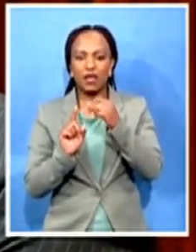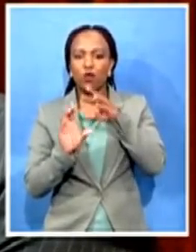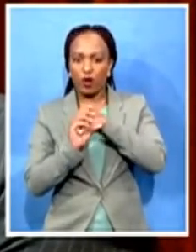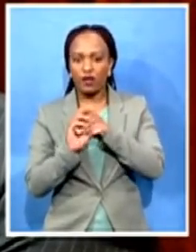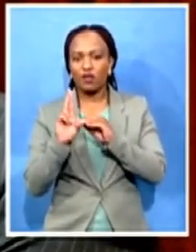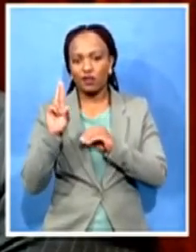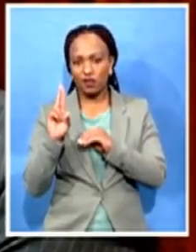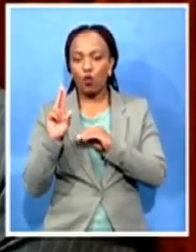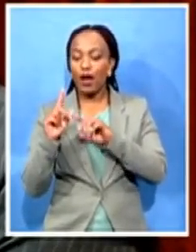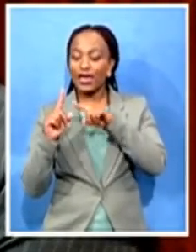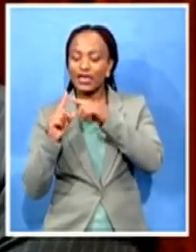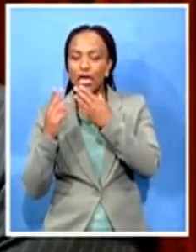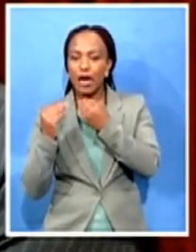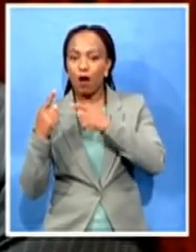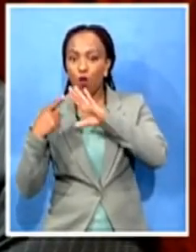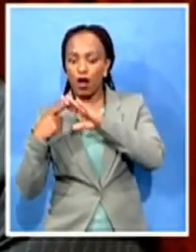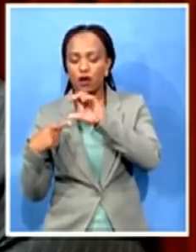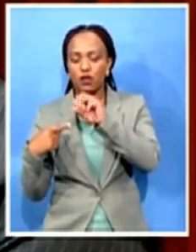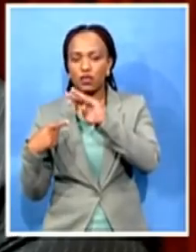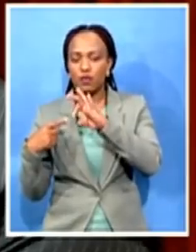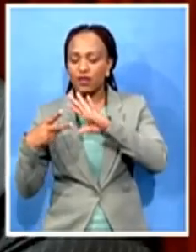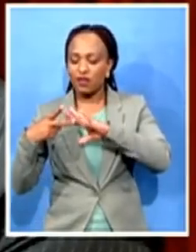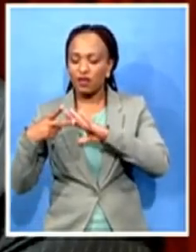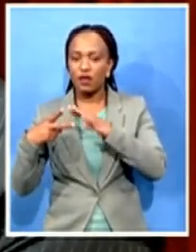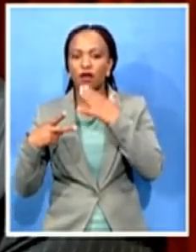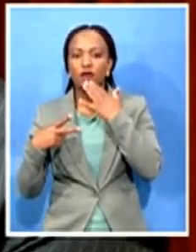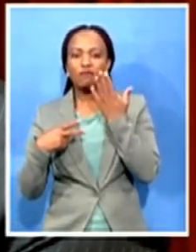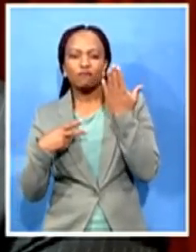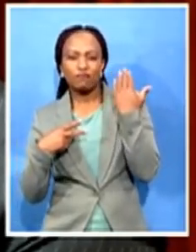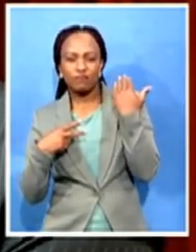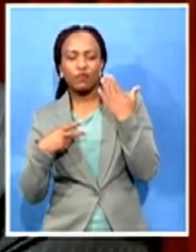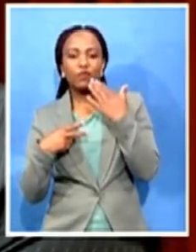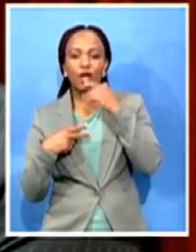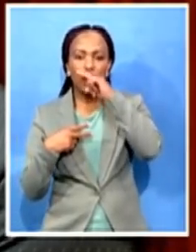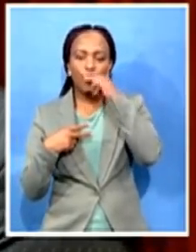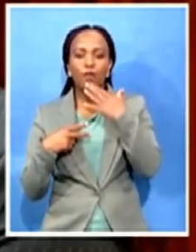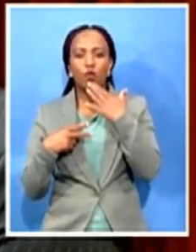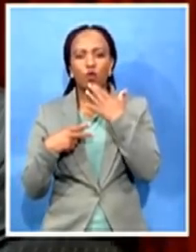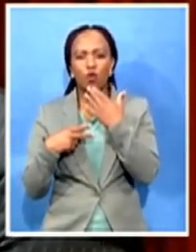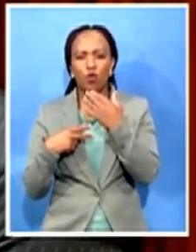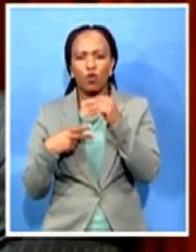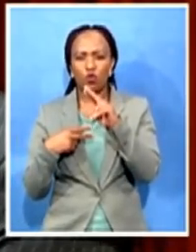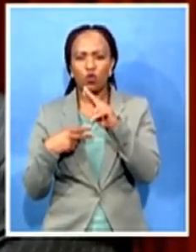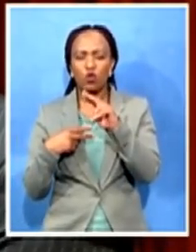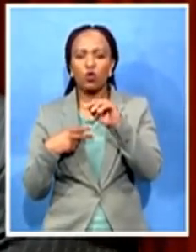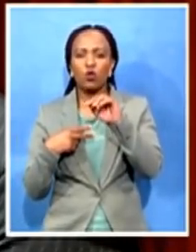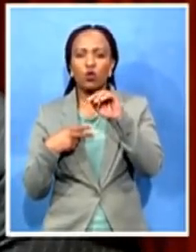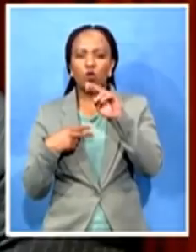second accused is a corporate entity by the name of Euroblitz 48 Pty Limited. Do you understand that?